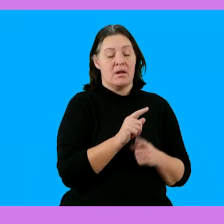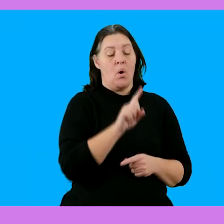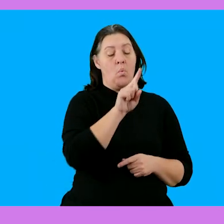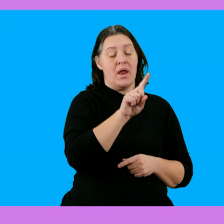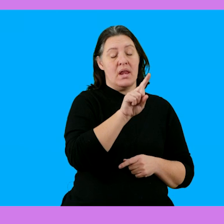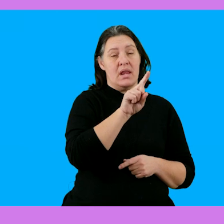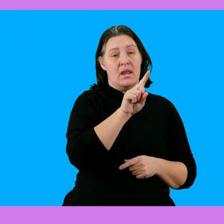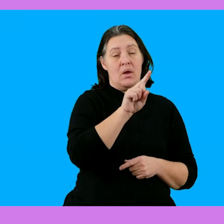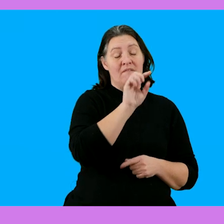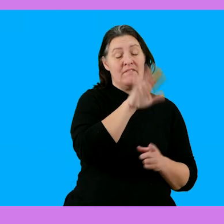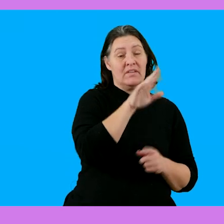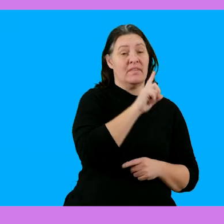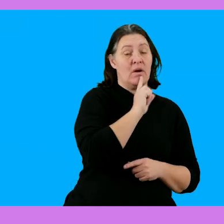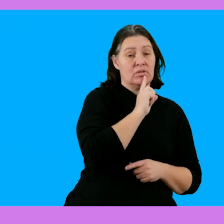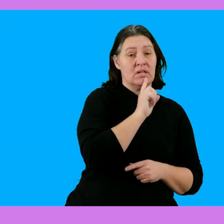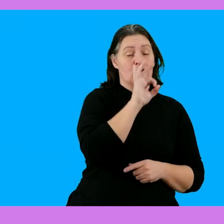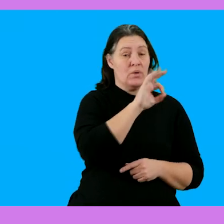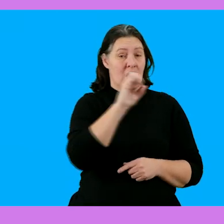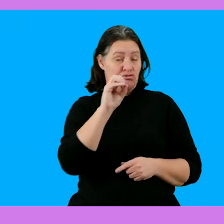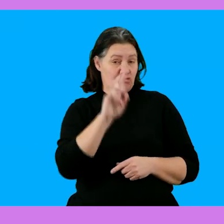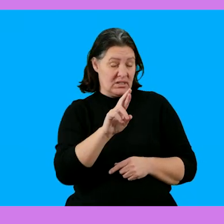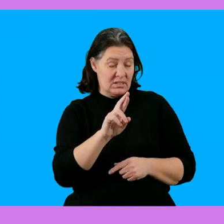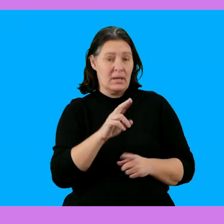will then be your 15,300 Rand